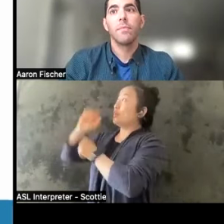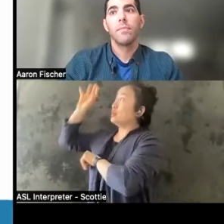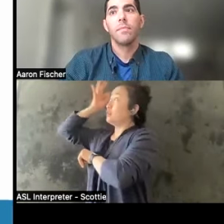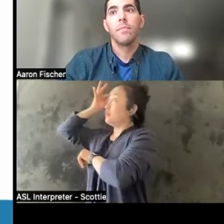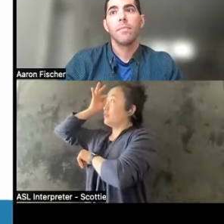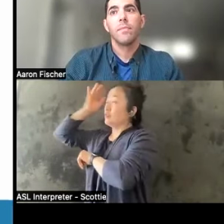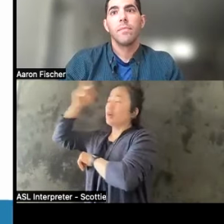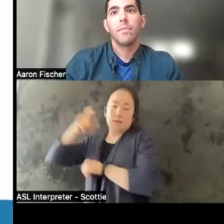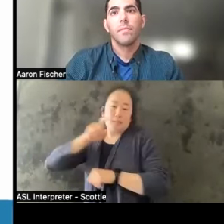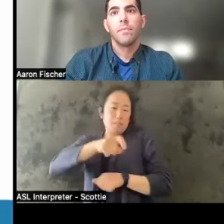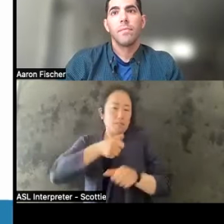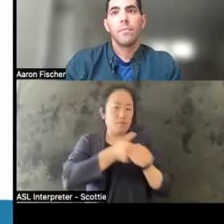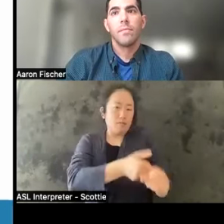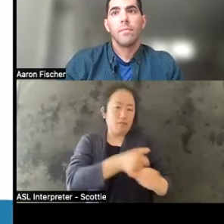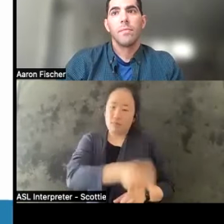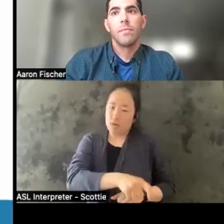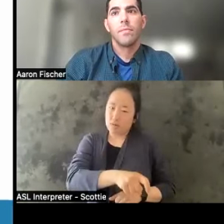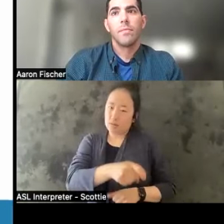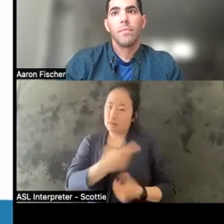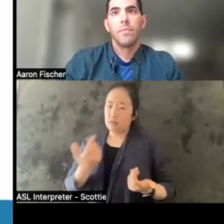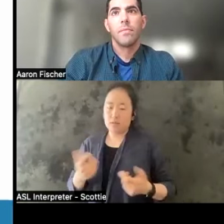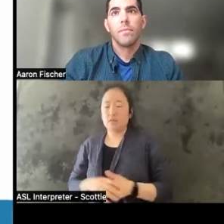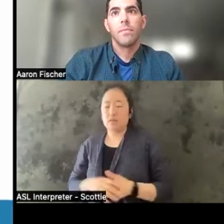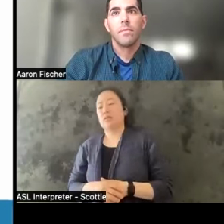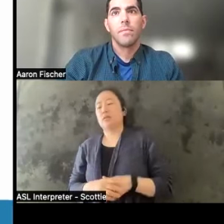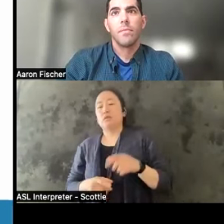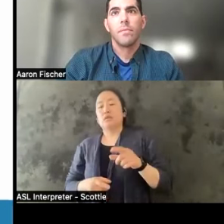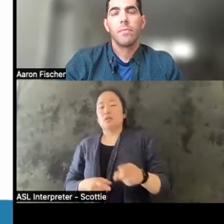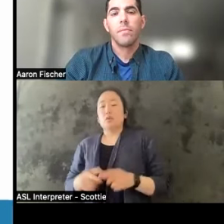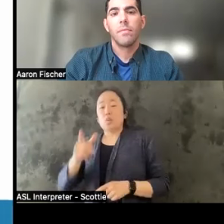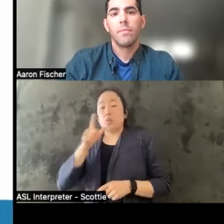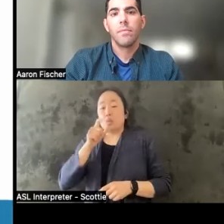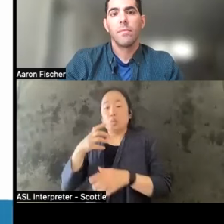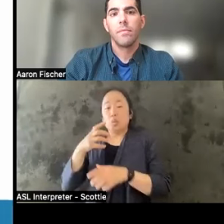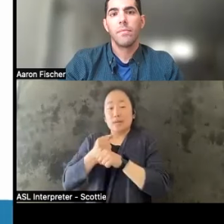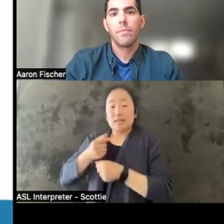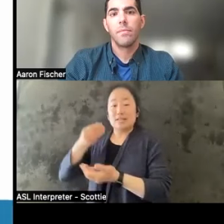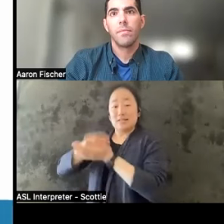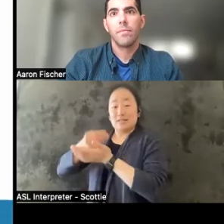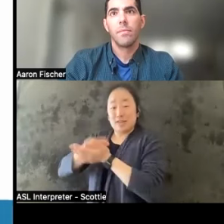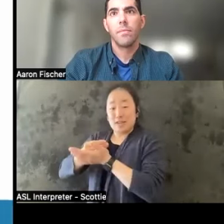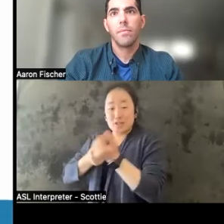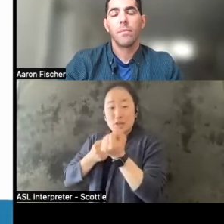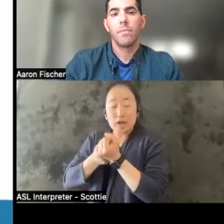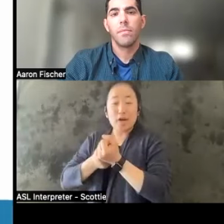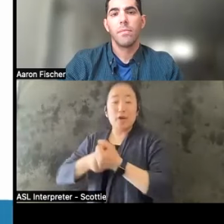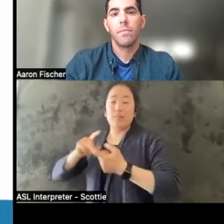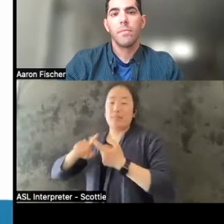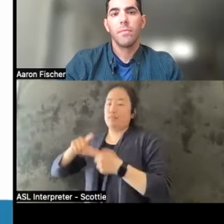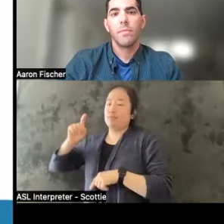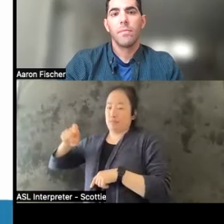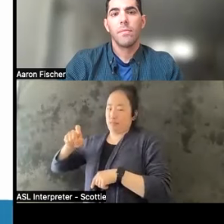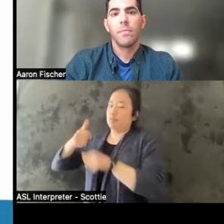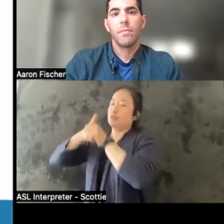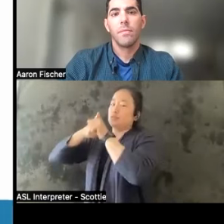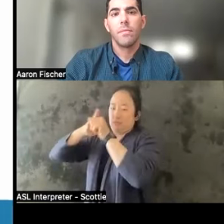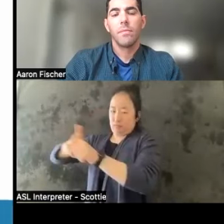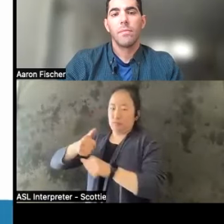federal financial assistance is governed by the Rehab Act. Discrimination in a federal agency,